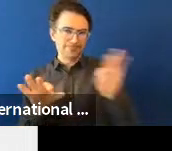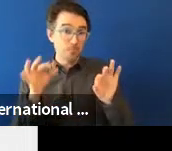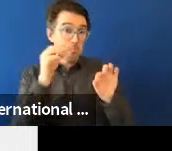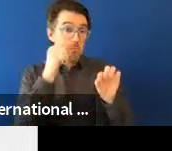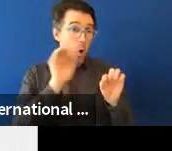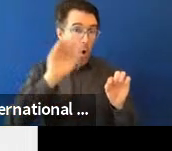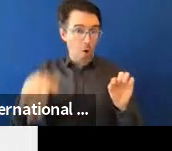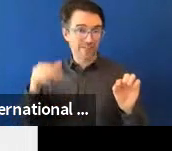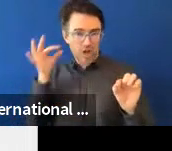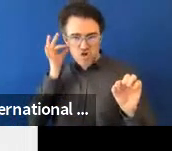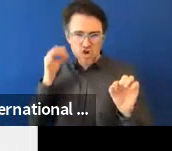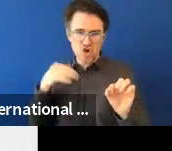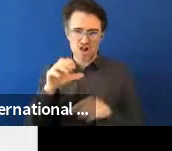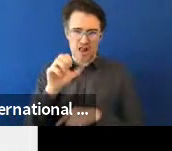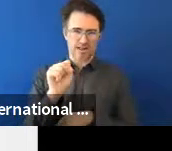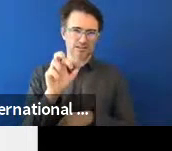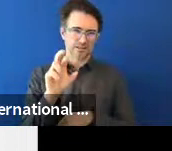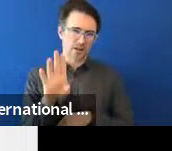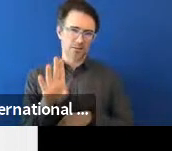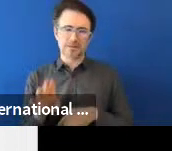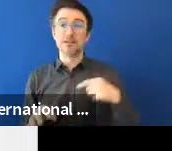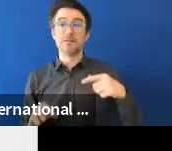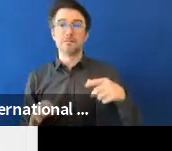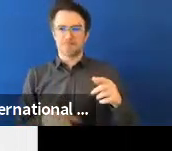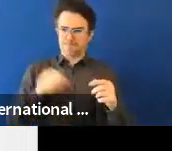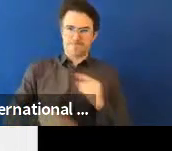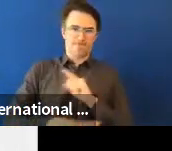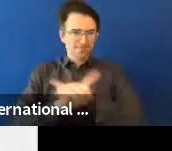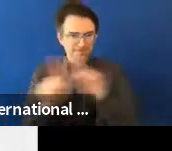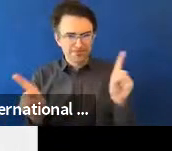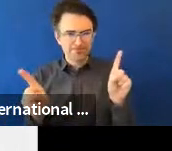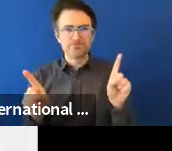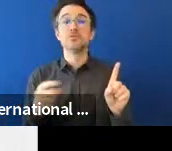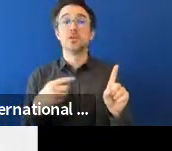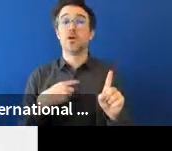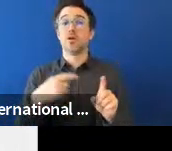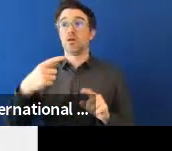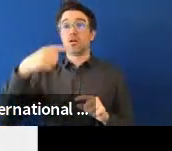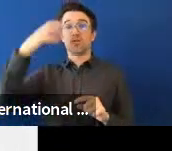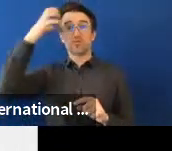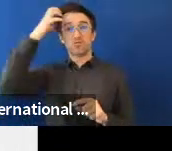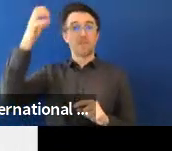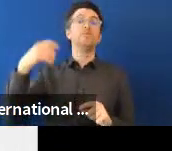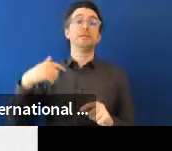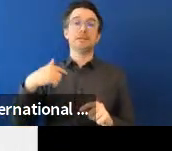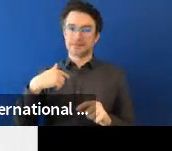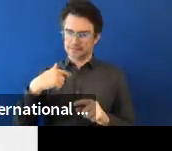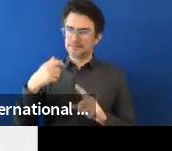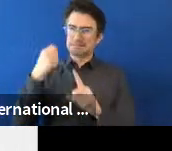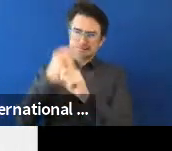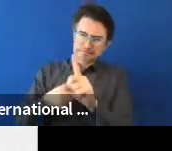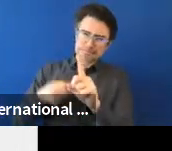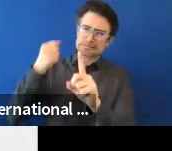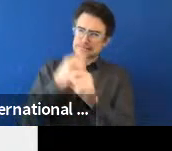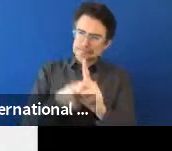efforts to control the SRB were all carried out under the legal framework.